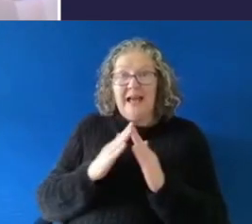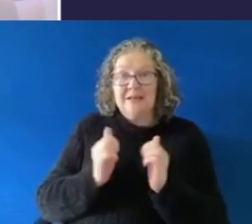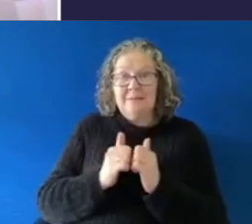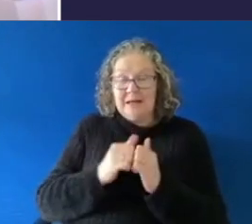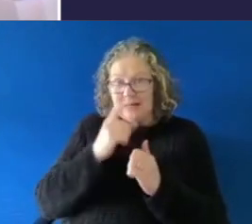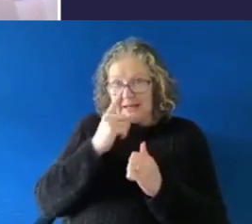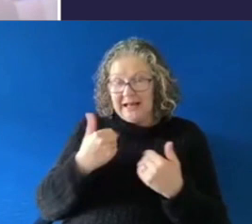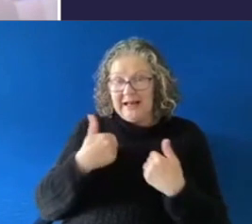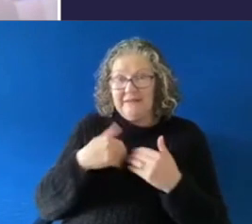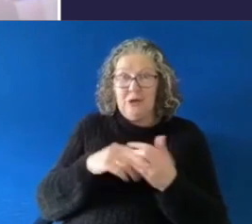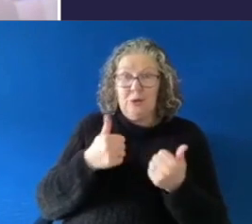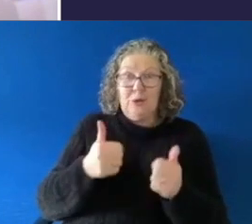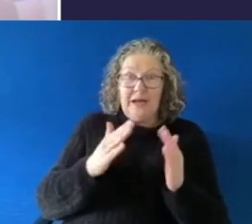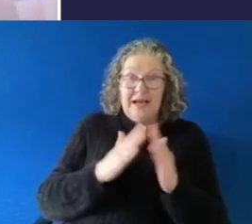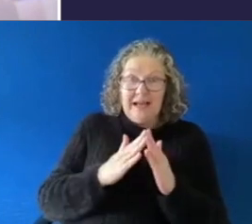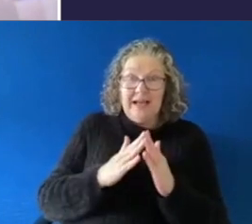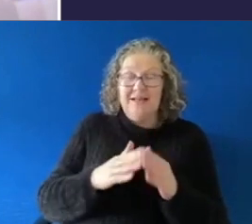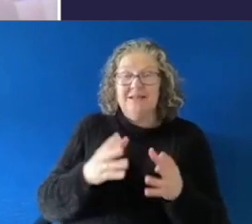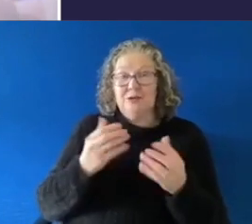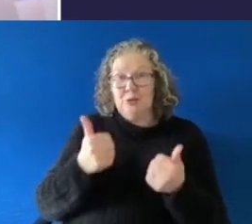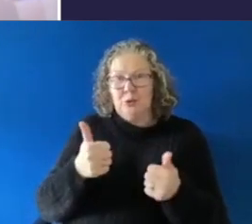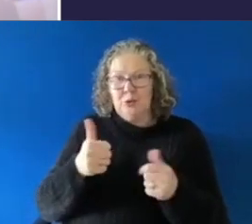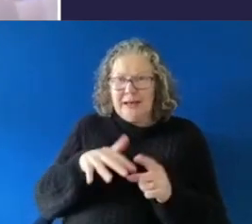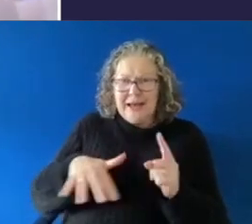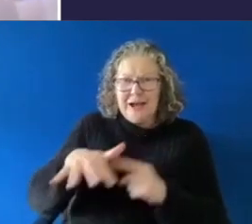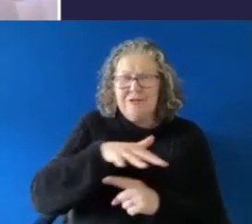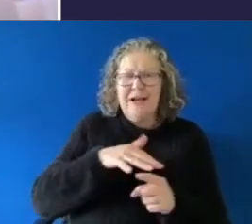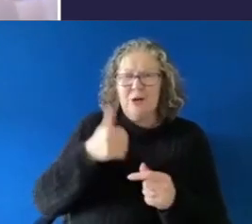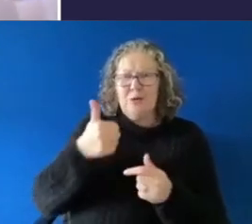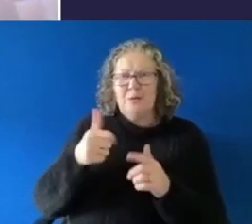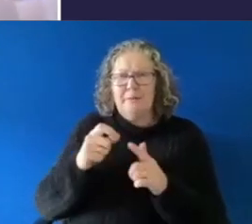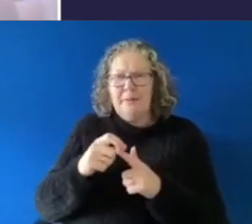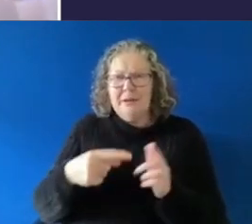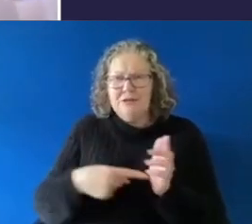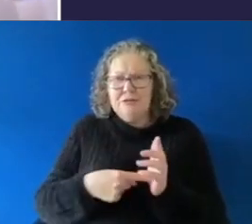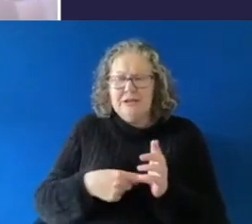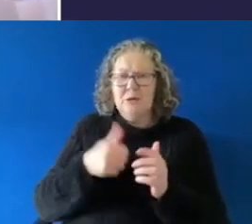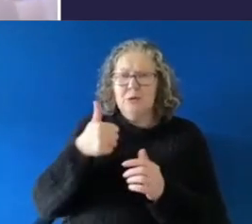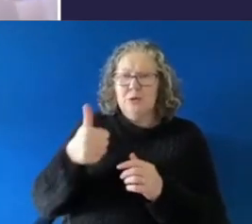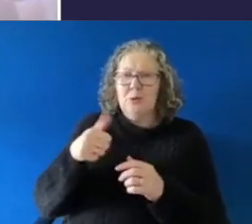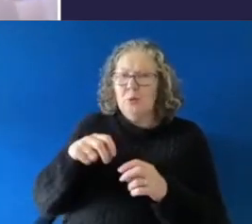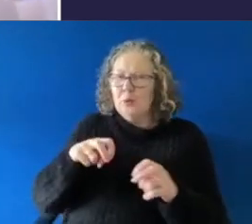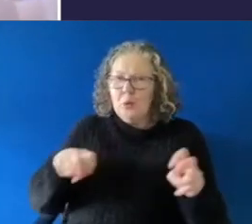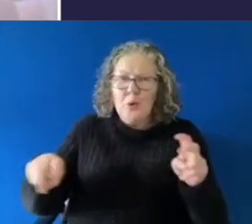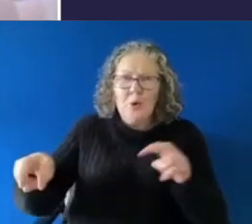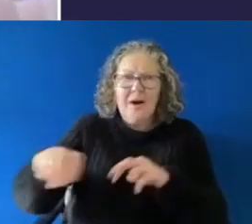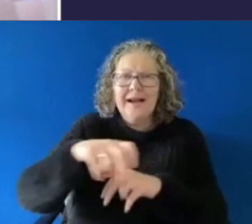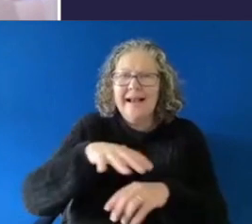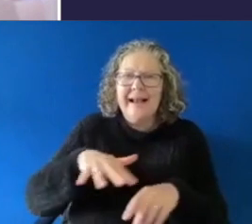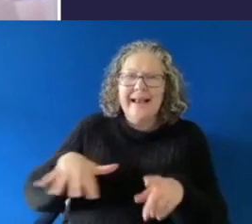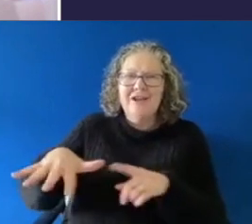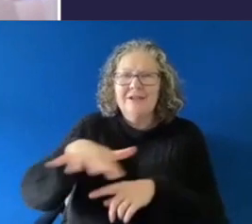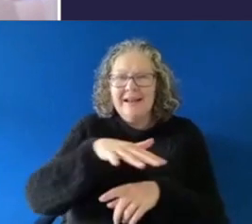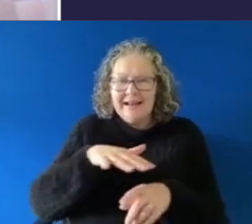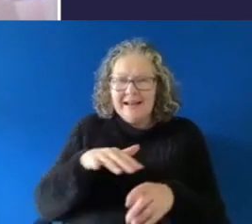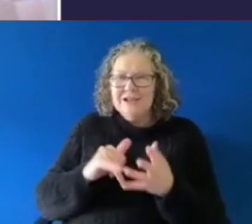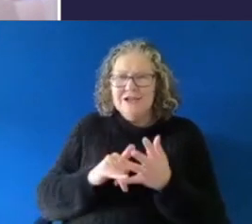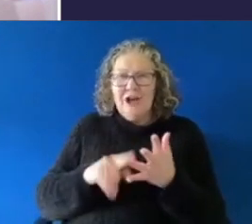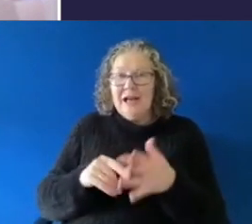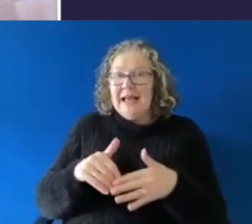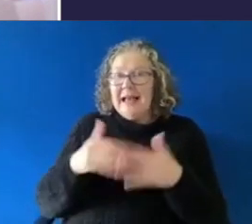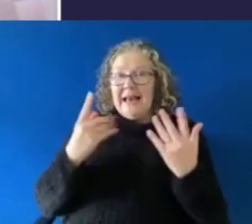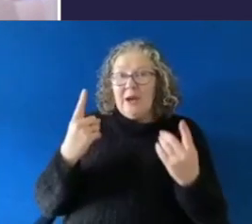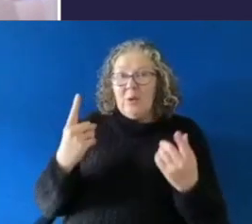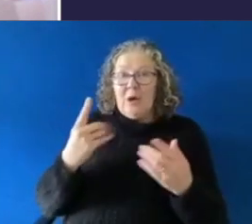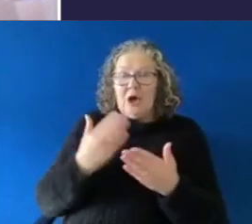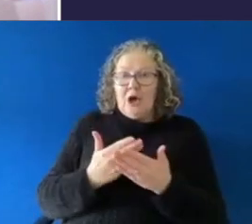great neighbourhood with great public transport, public walkable neighbourhood. And so anyone on any